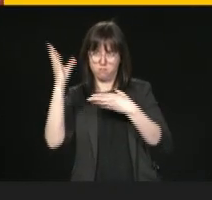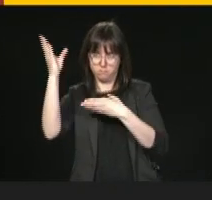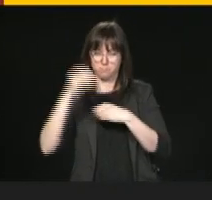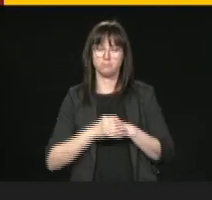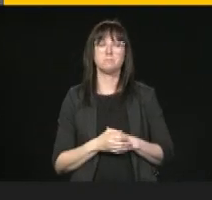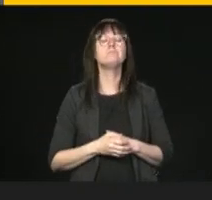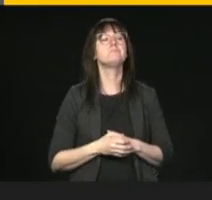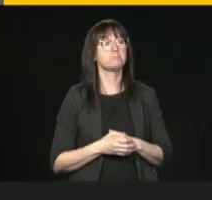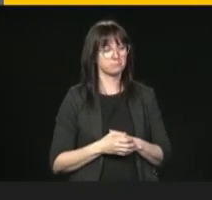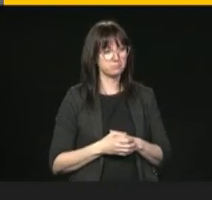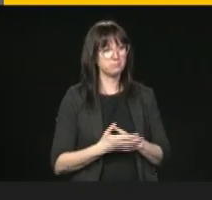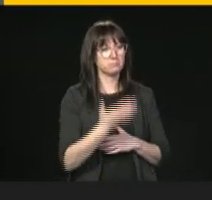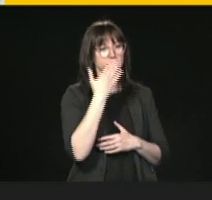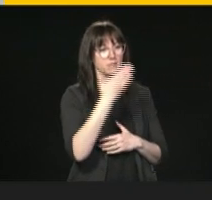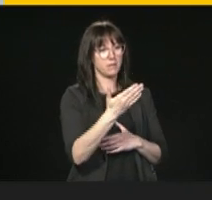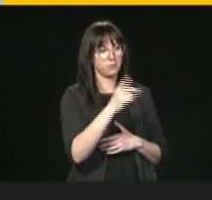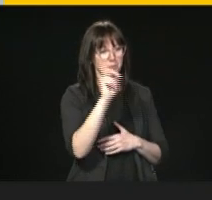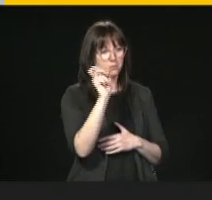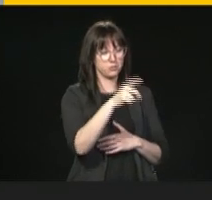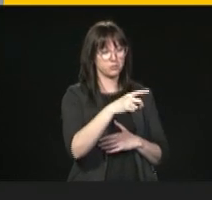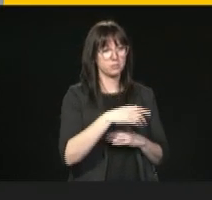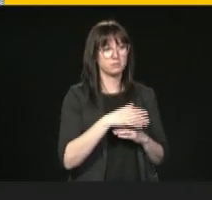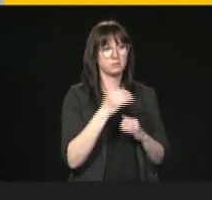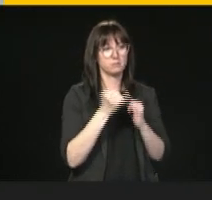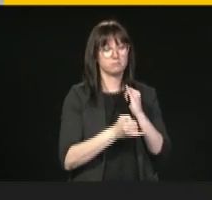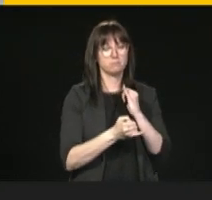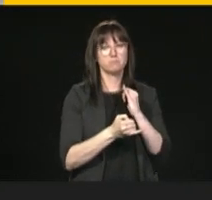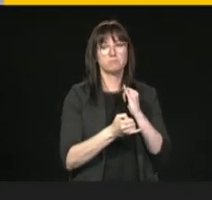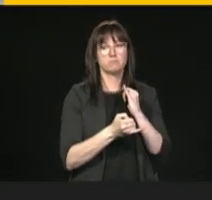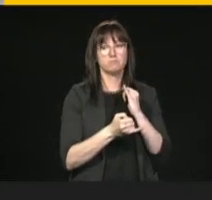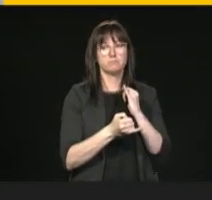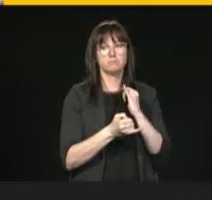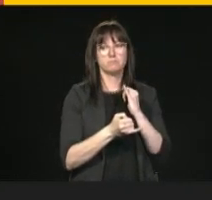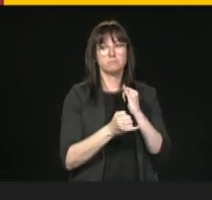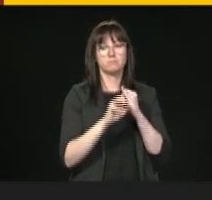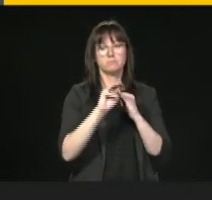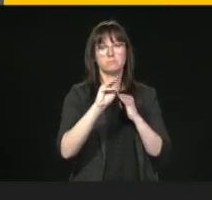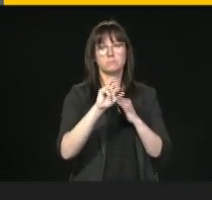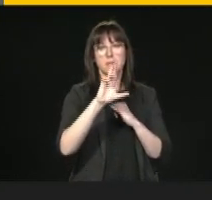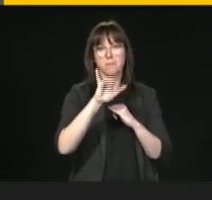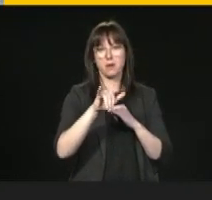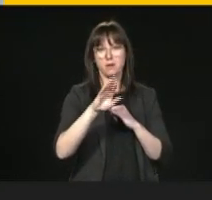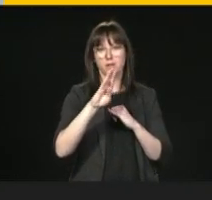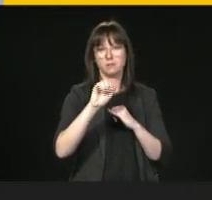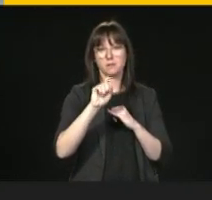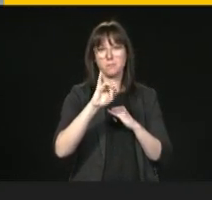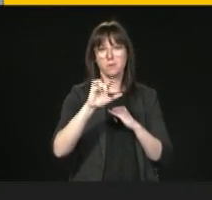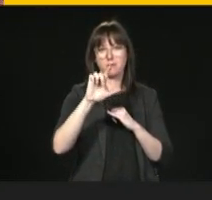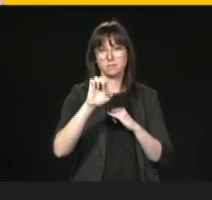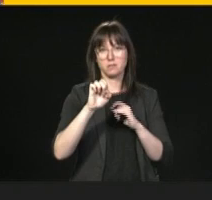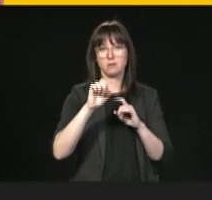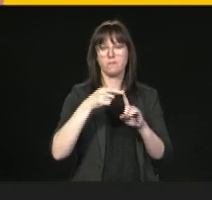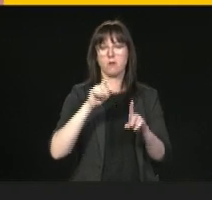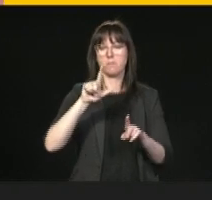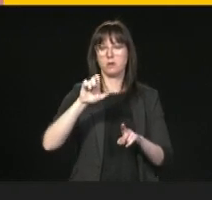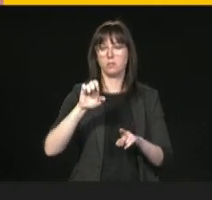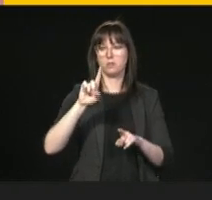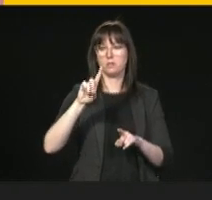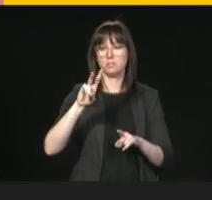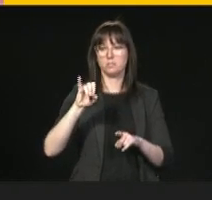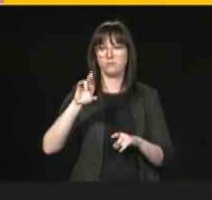Our last question is from Mary Bastel, avec Le Devoir. Please go ahead. À vous la parole.